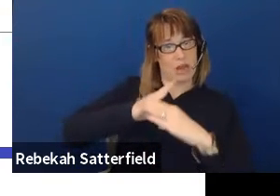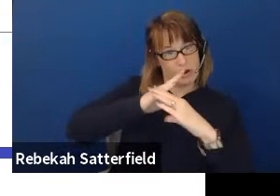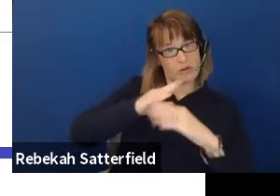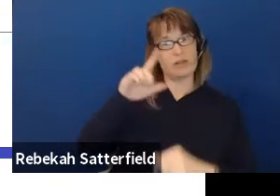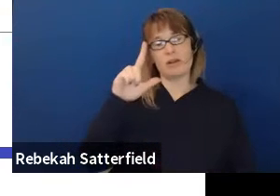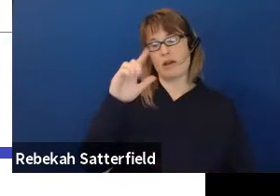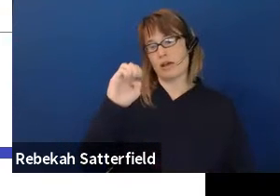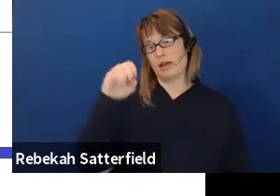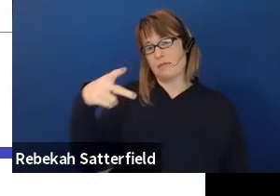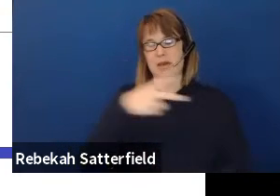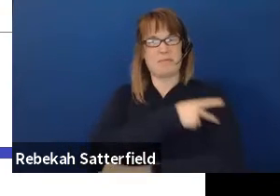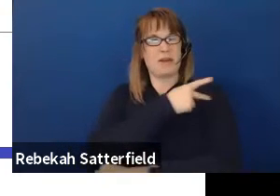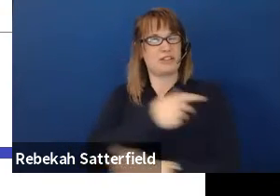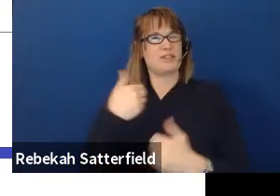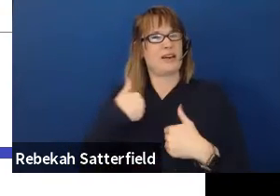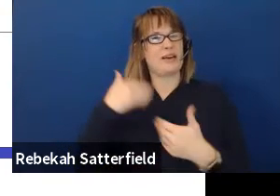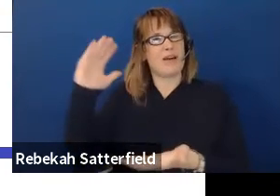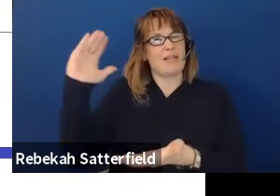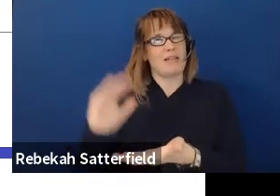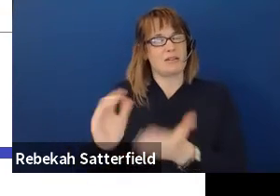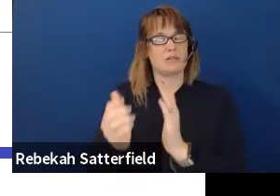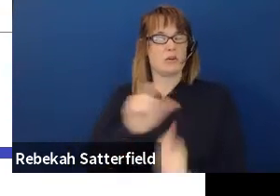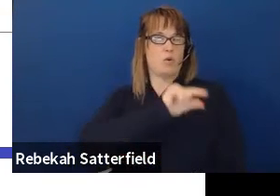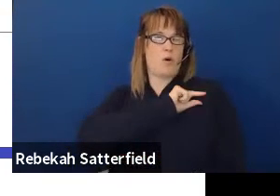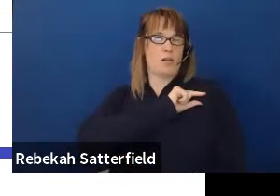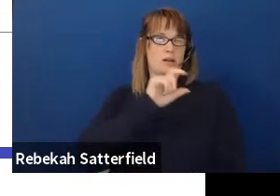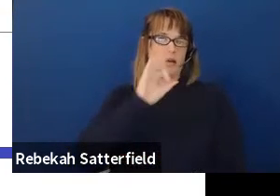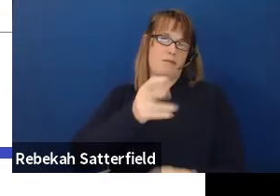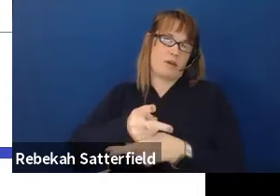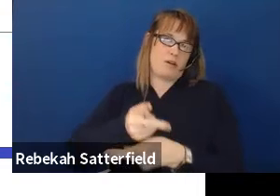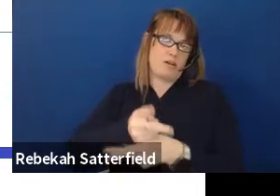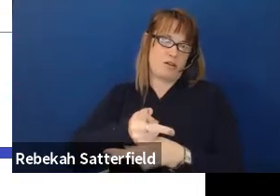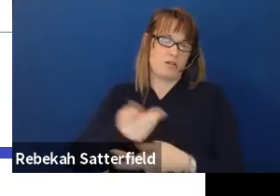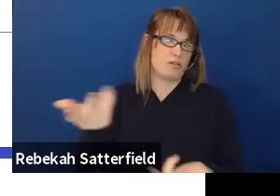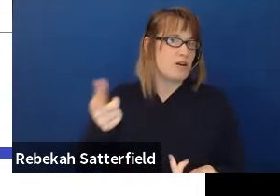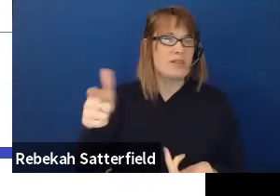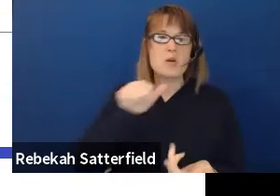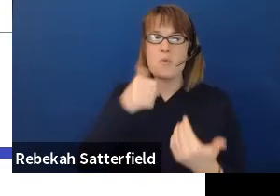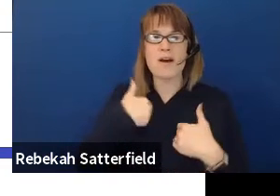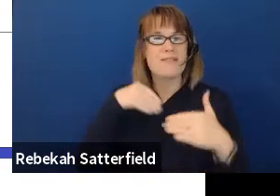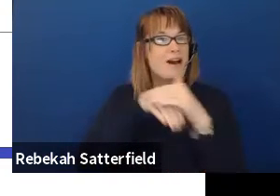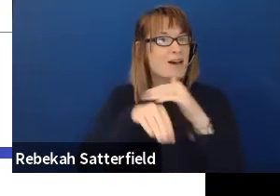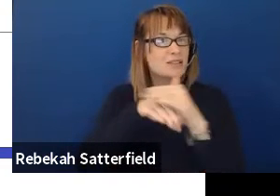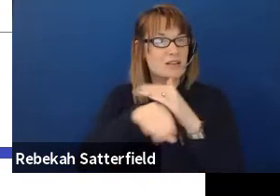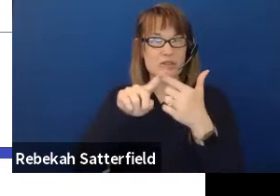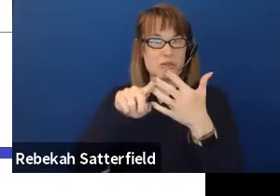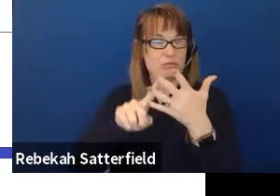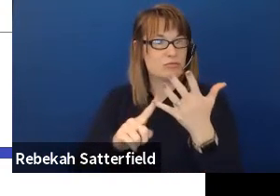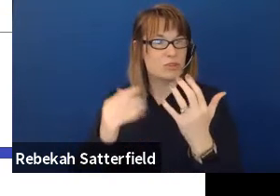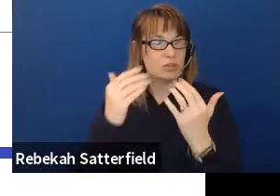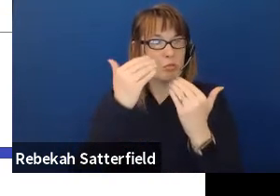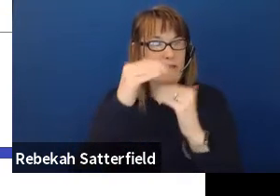patients experience poorer quality of care and outcome. They have less access to preventive services and